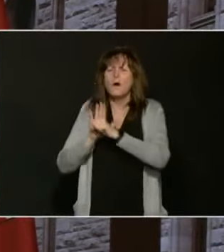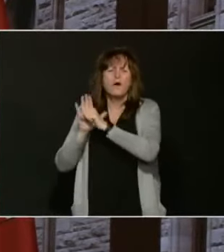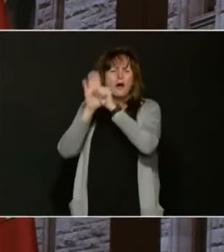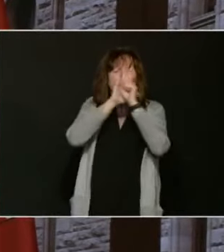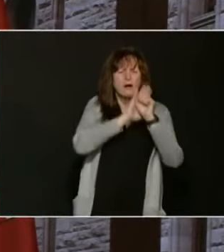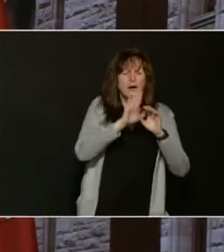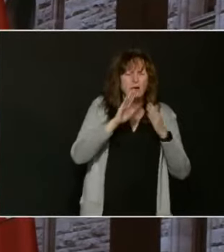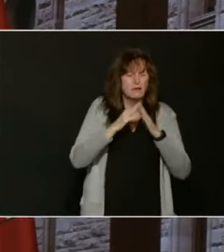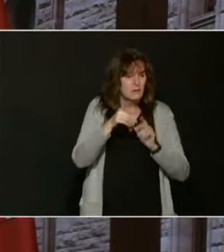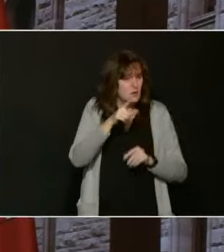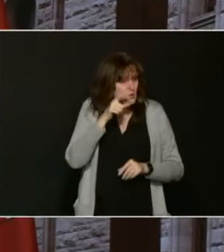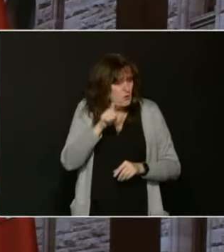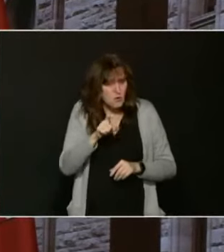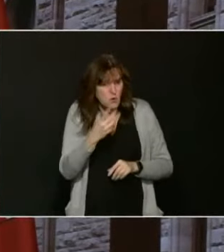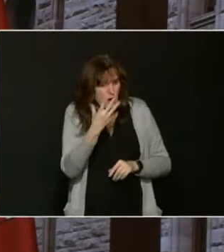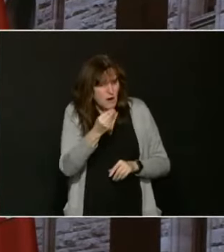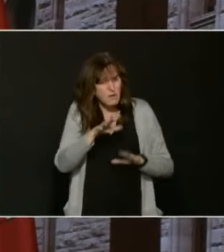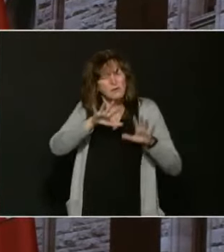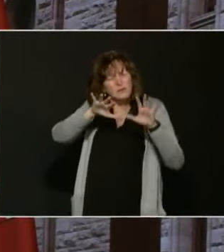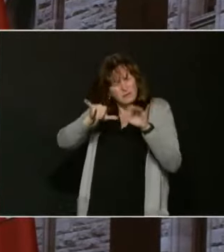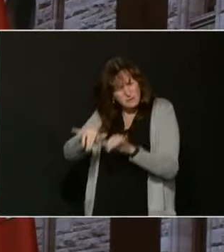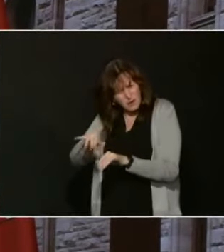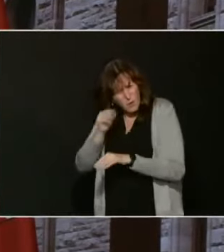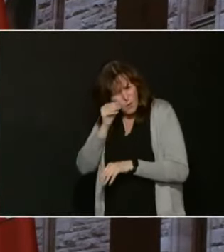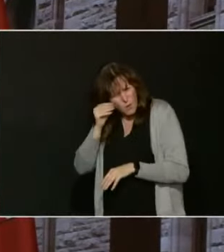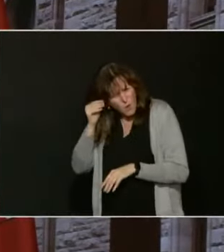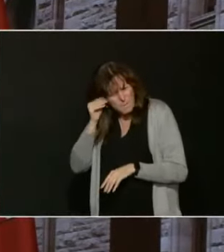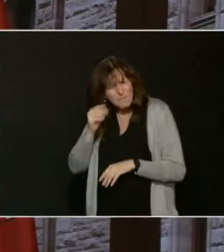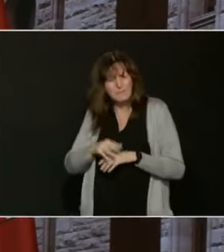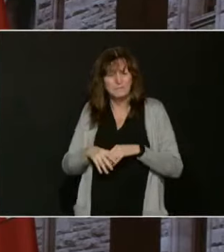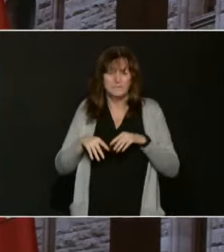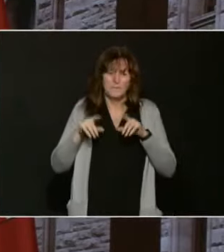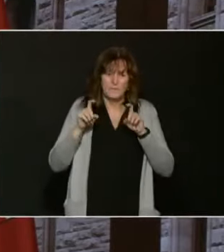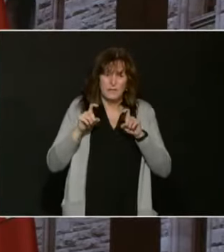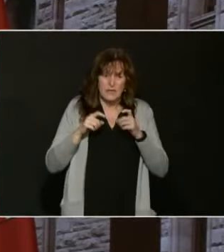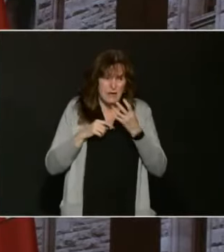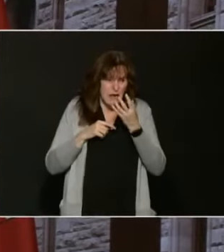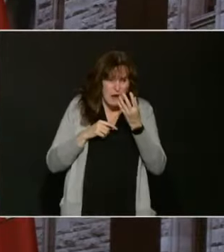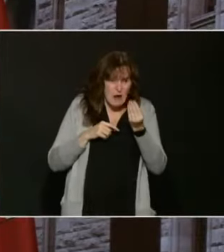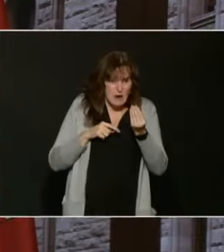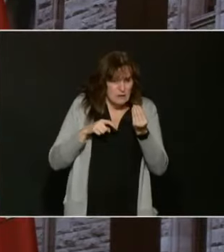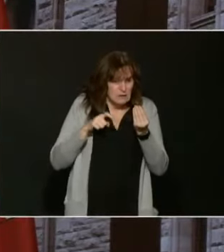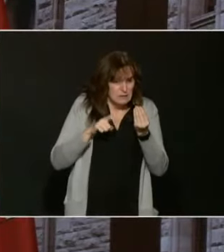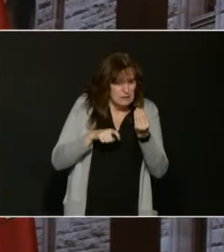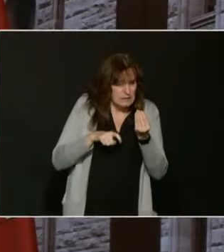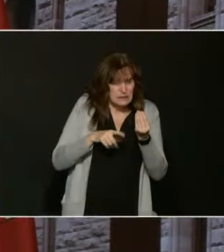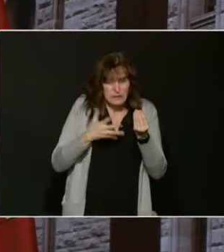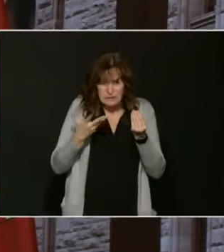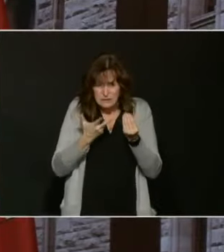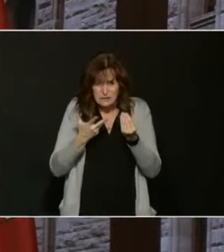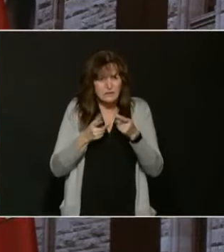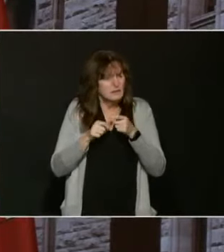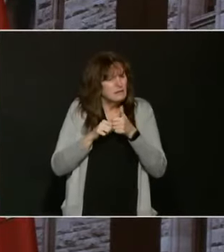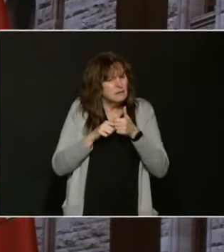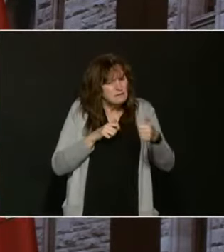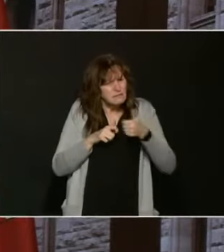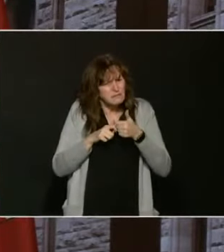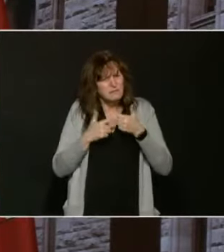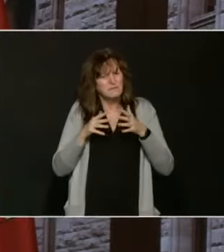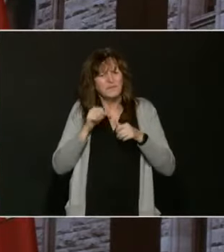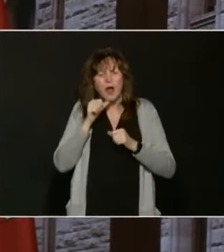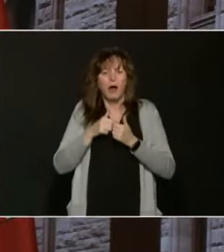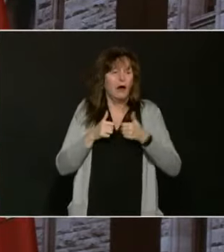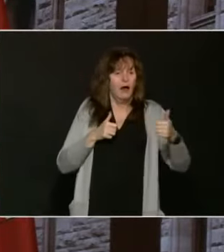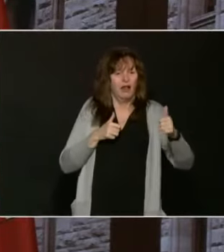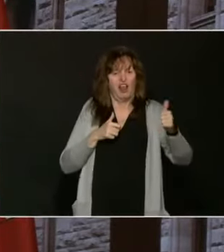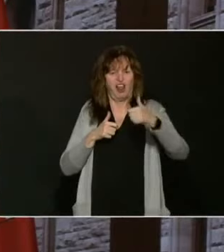essential reasons, just keep them for that, not just wandering around. We're still finding, unfortunately, in areas where we have outbursts, even in our green,